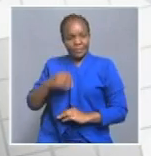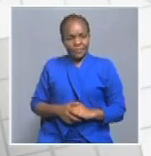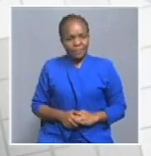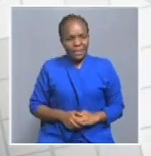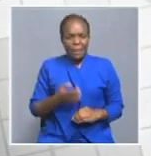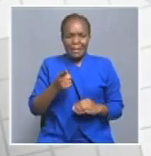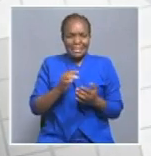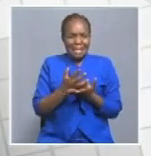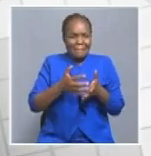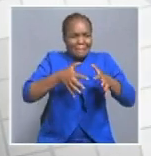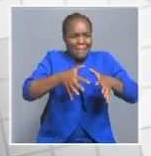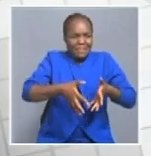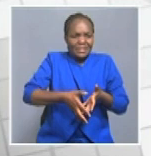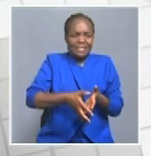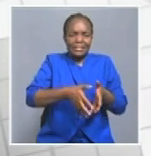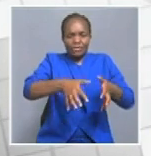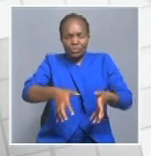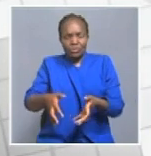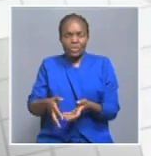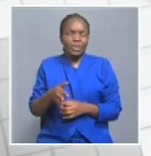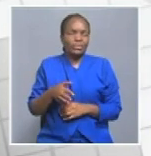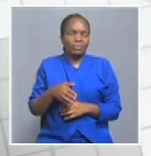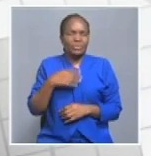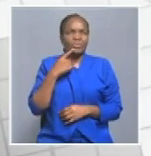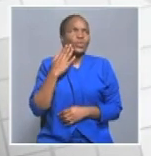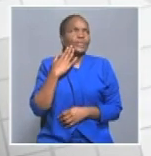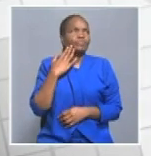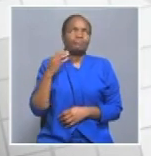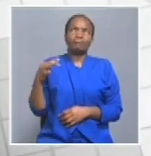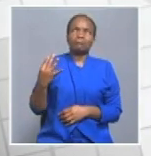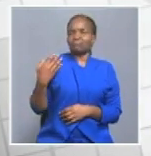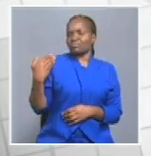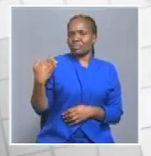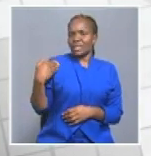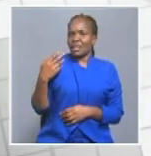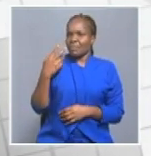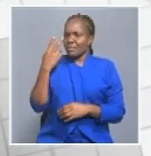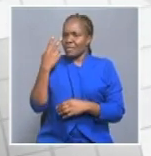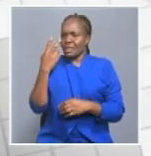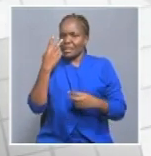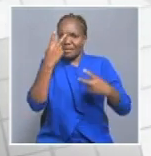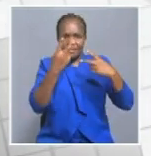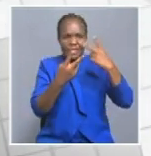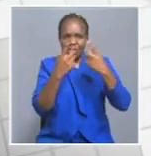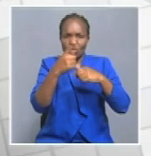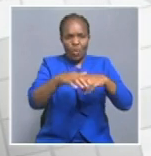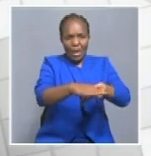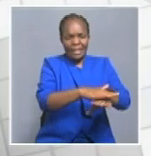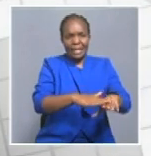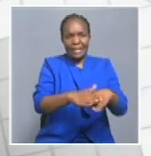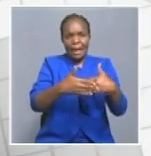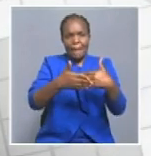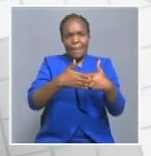some places, like I can tell you that on Thursday, I visited the area Totoma. It's near